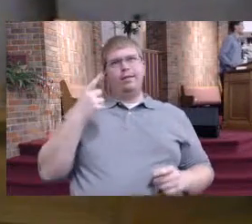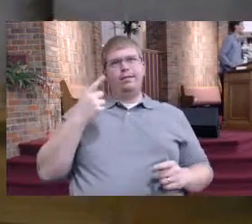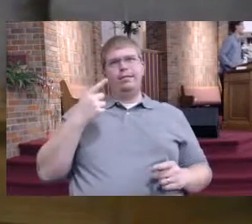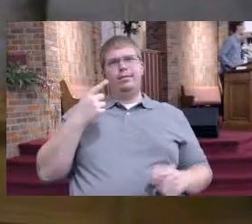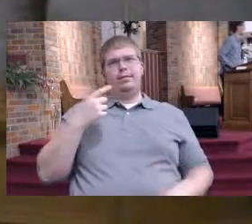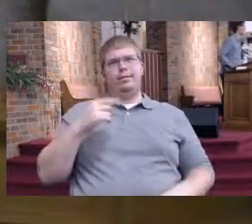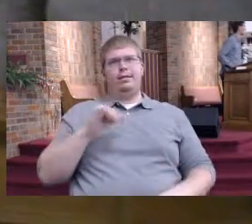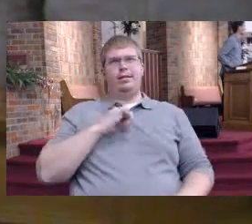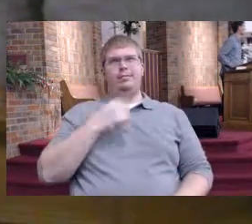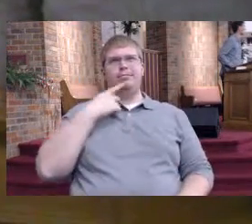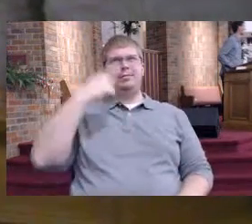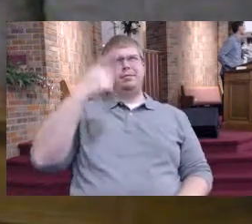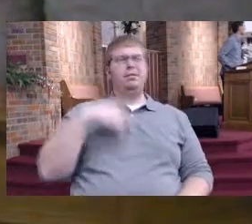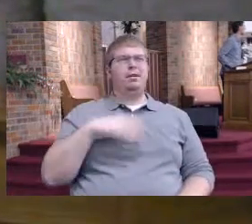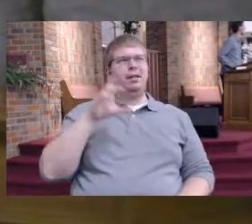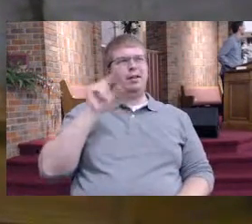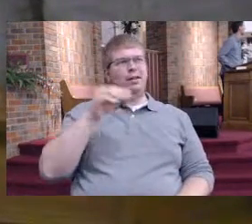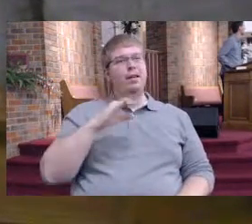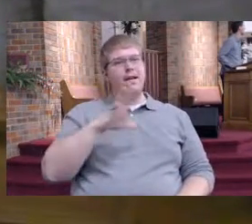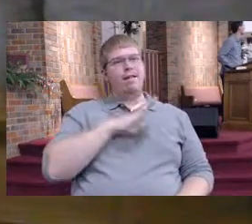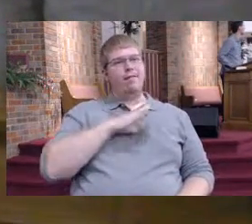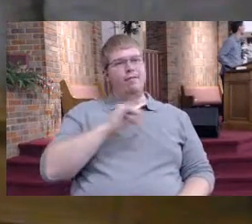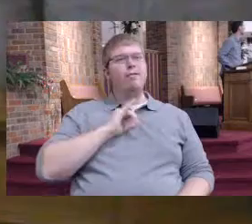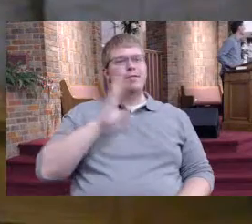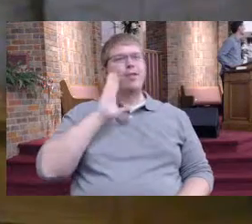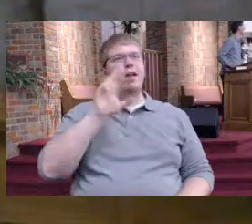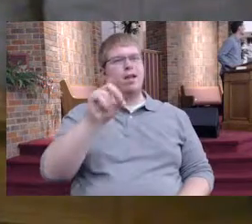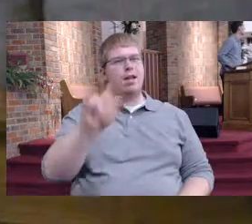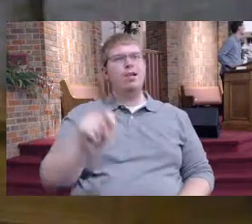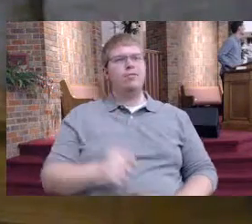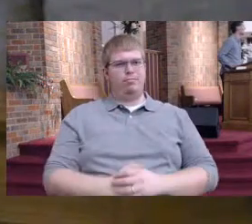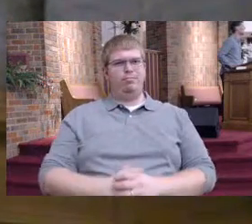going to call God on his bluff. I said, okay, I'm going to do it.